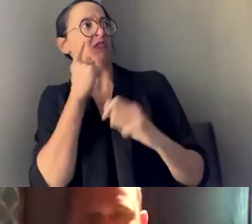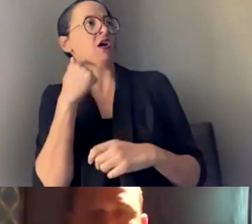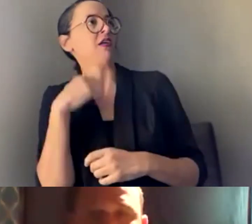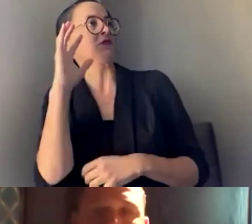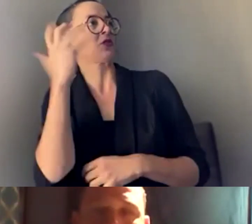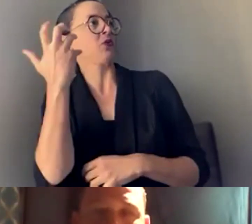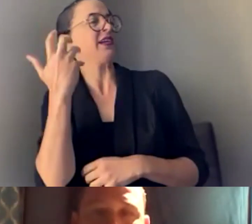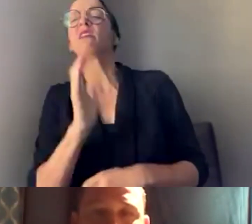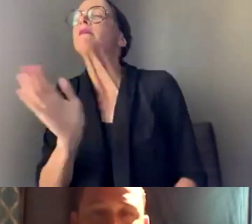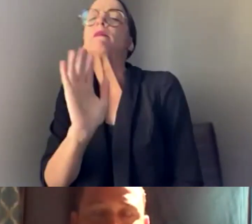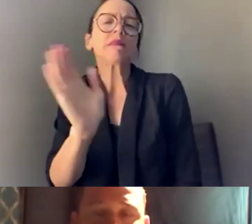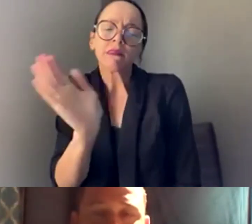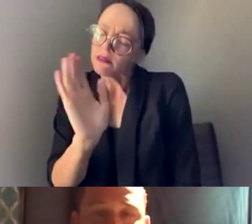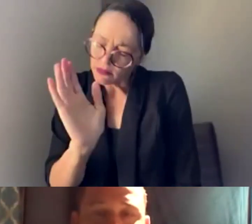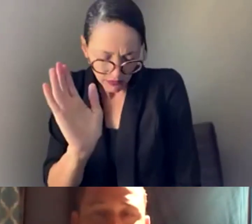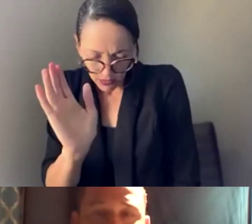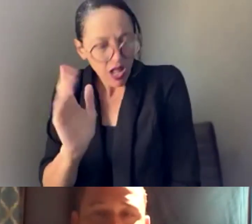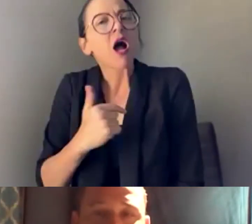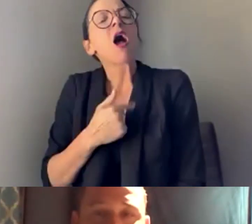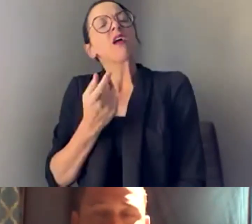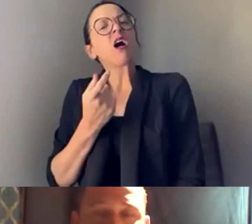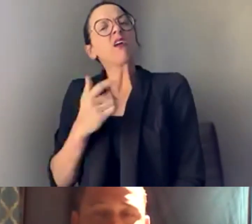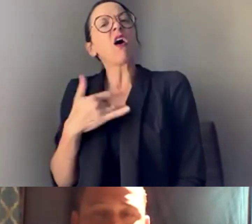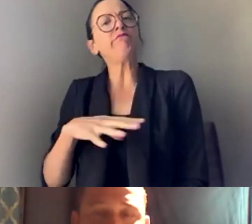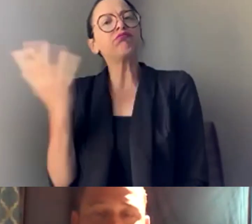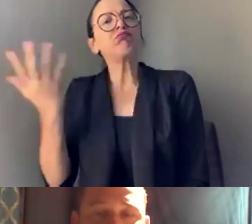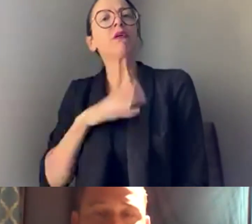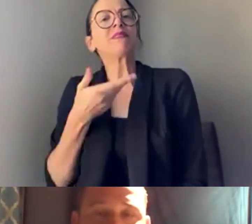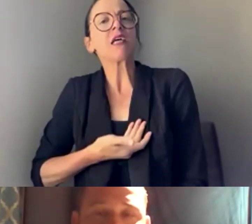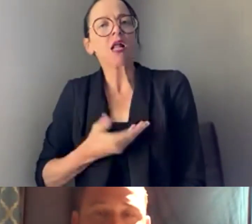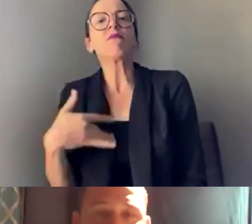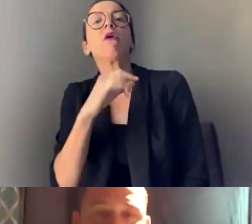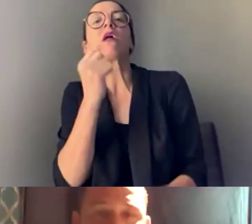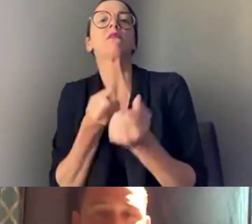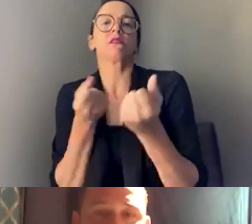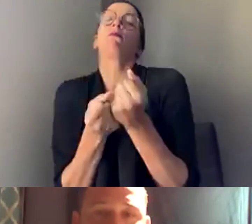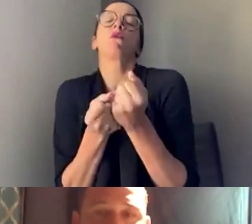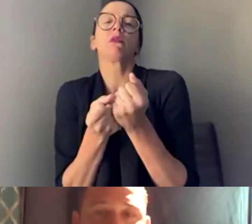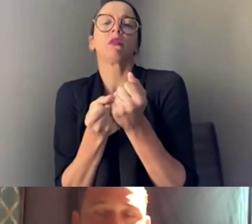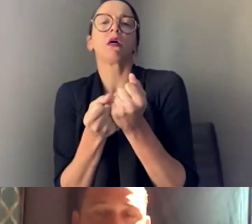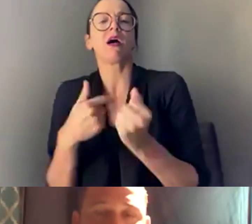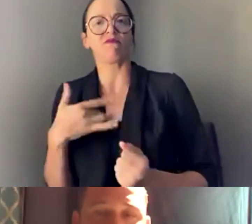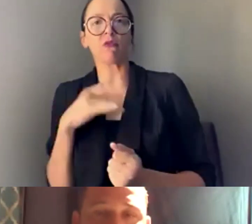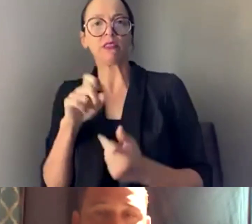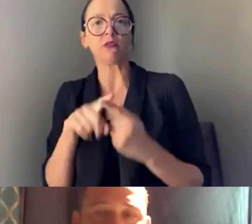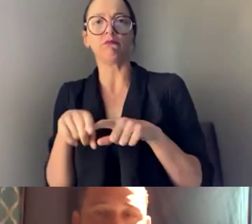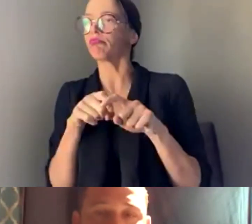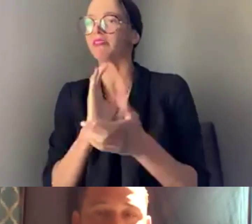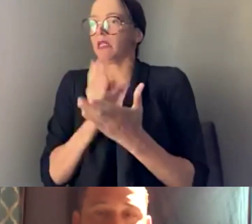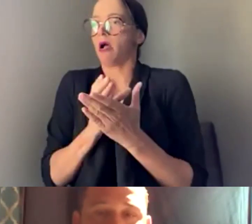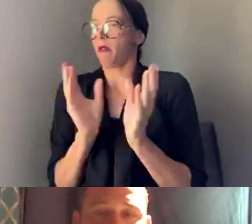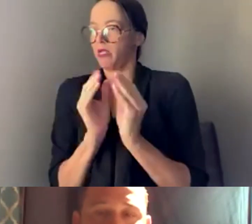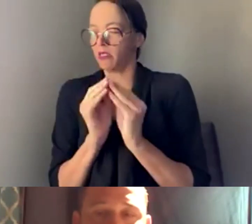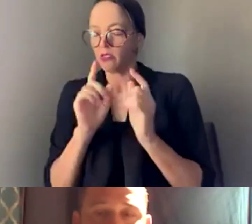had to really kind of stop the meeting and reconvene until I got myself together. Well, some families don't have the time to get themselves